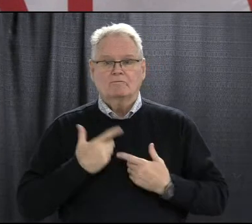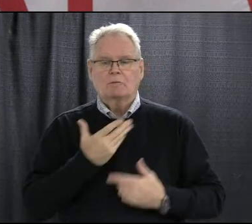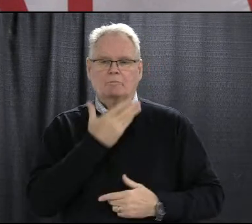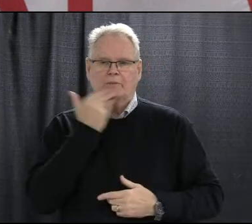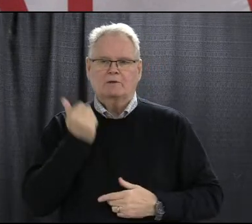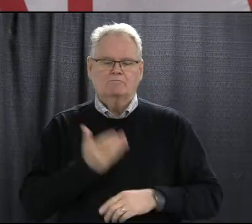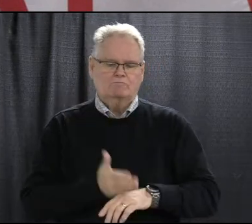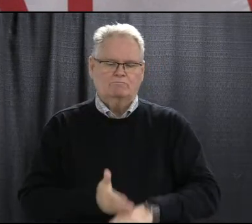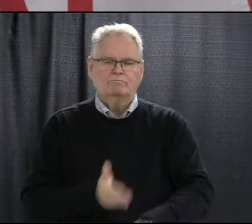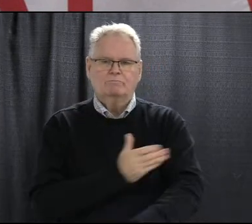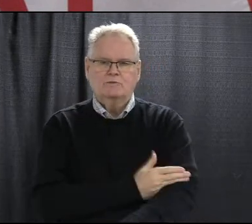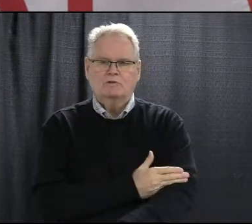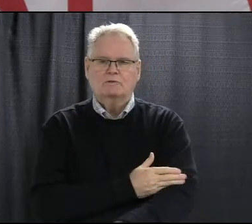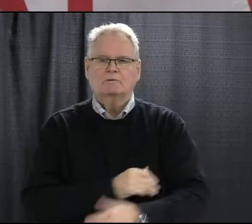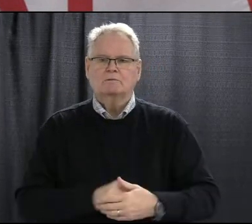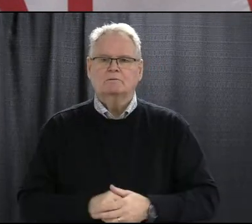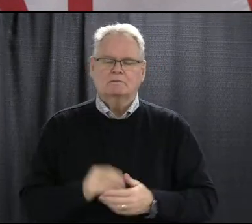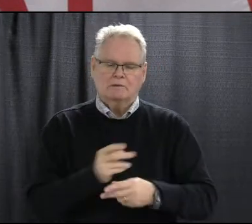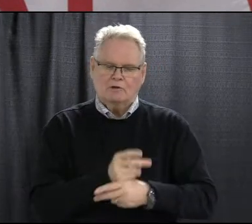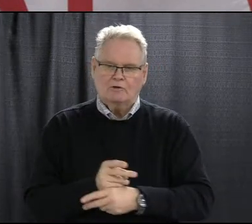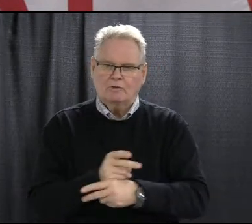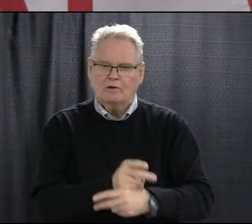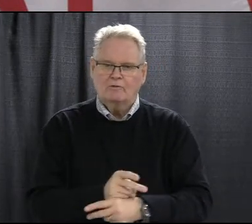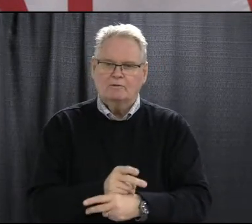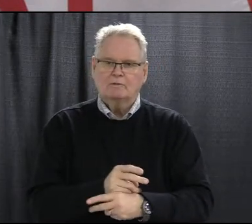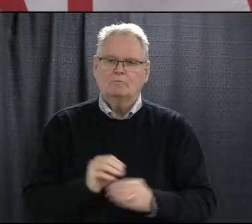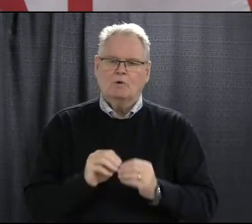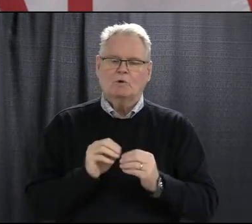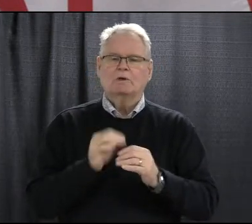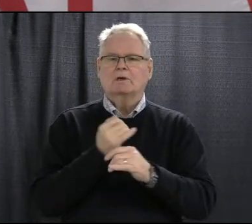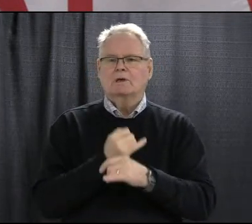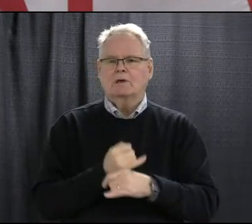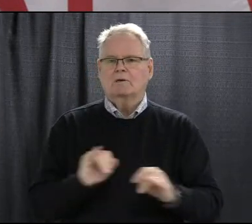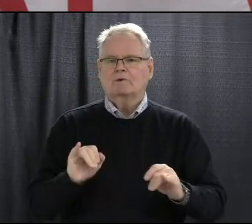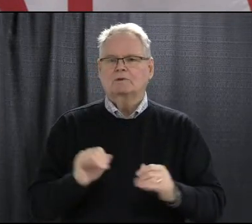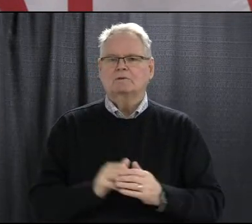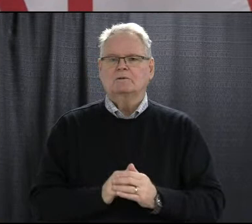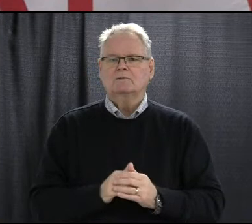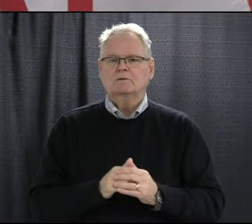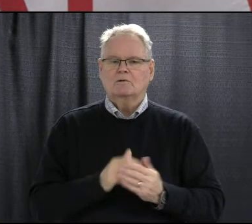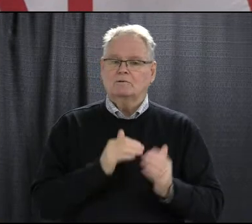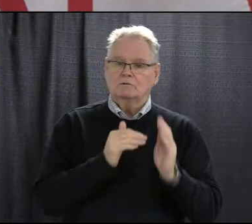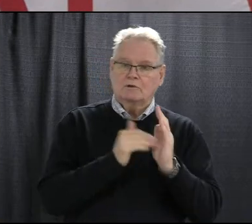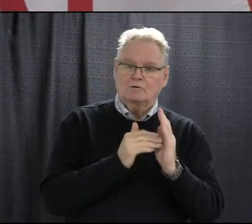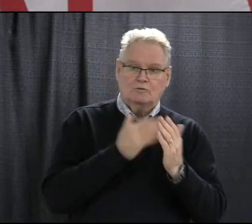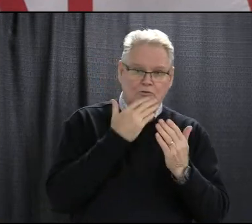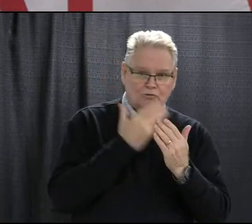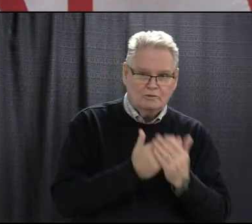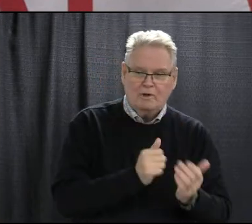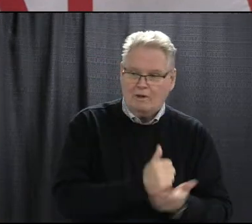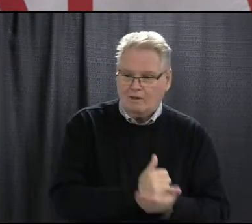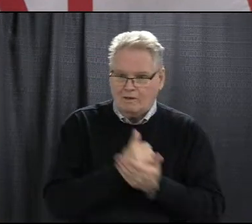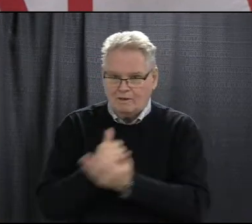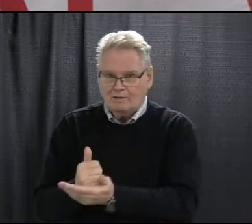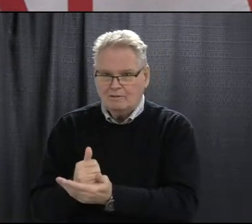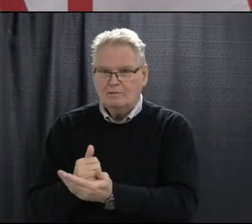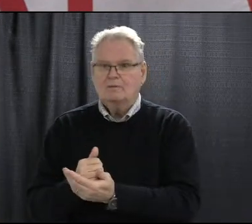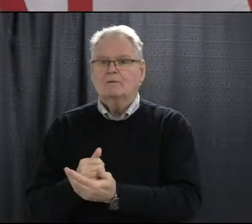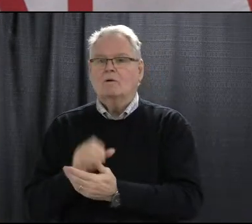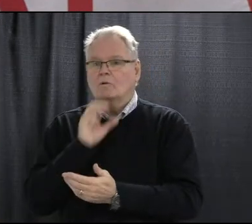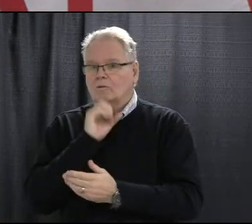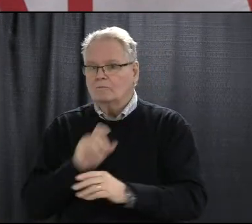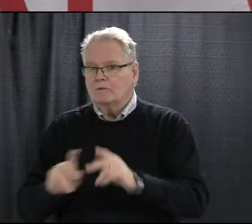to maintain their independence. The new geriatric medicine training program and